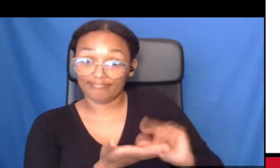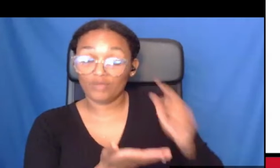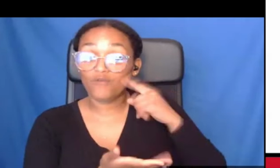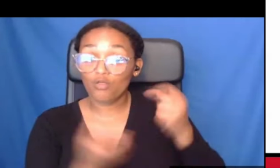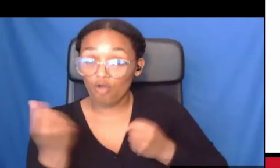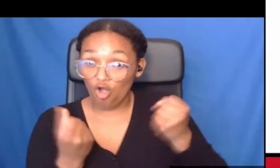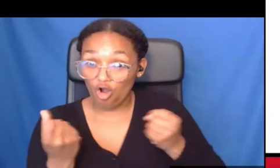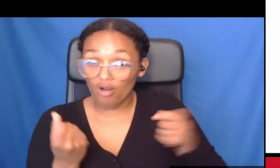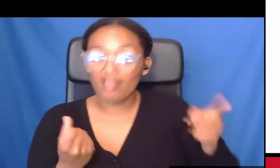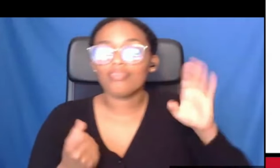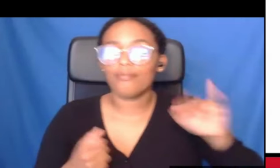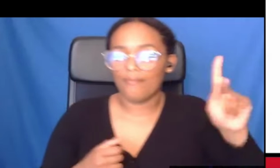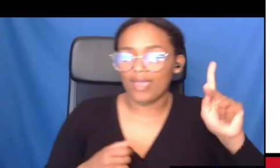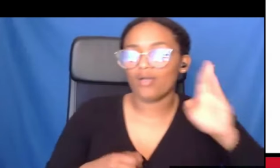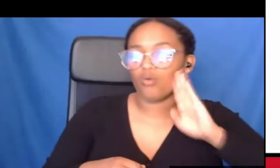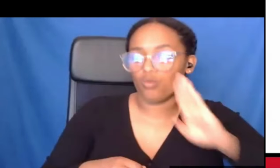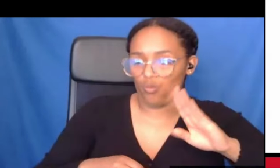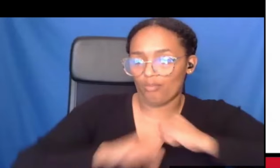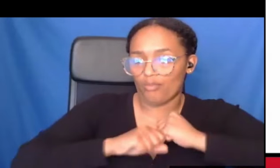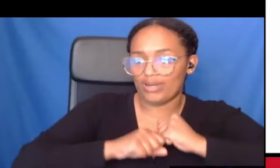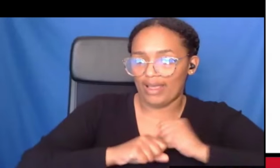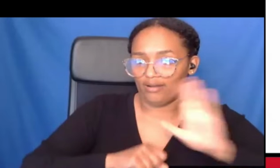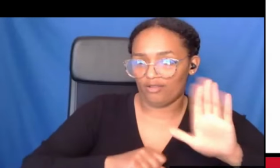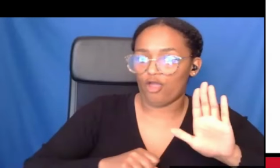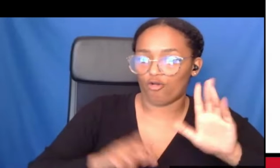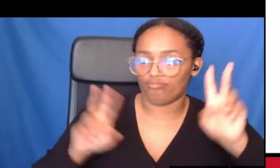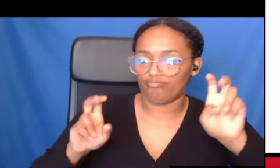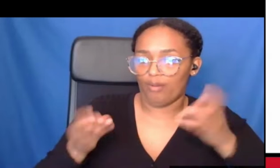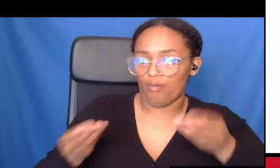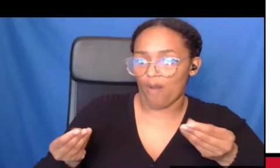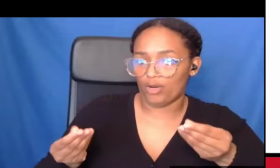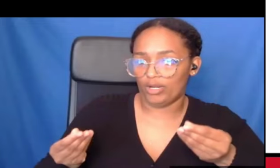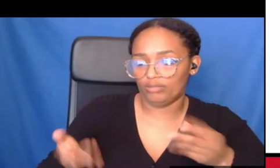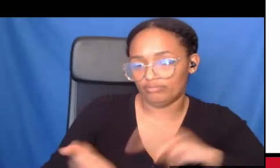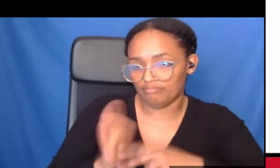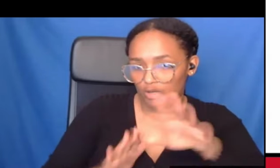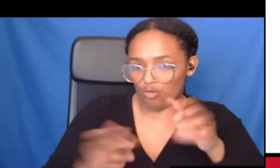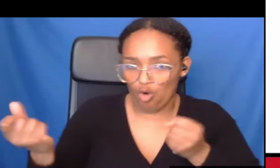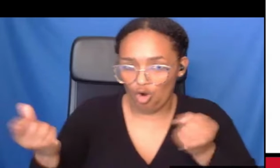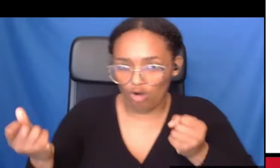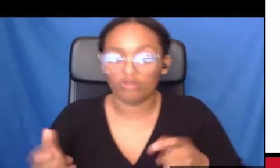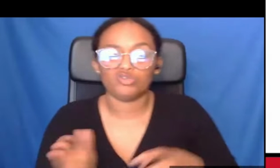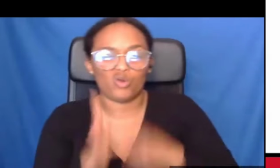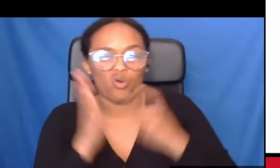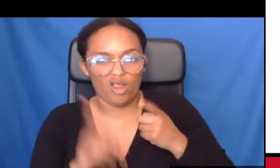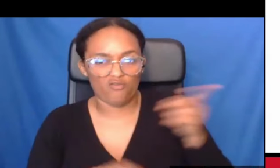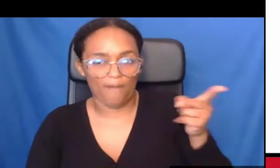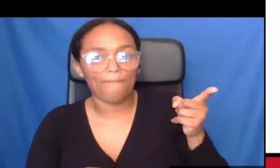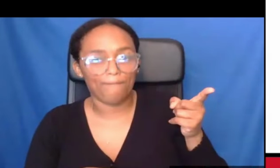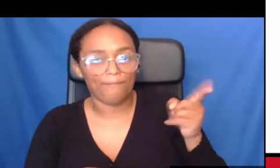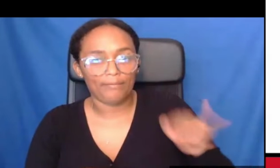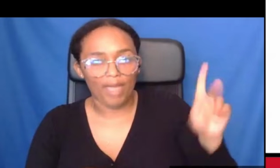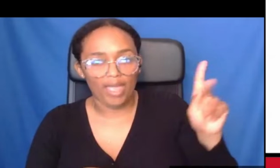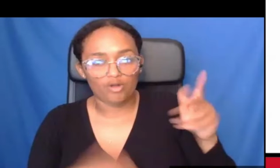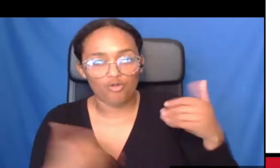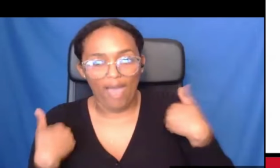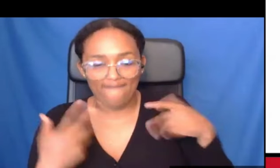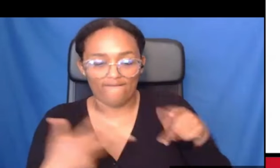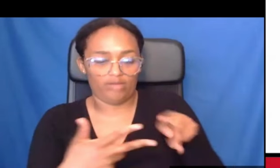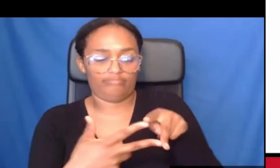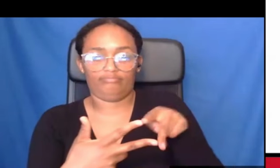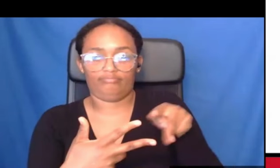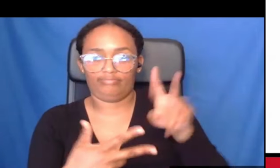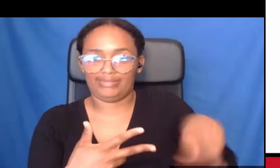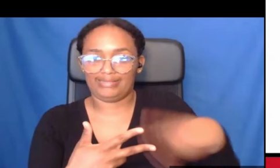interests. So you're going to have that collision and comprehensive, and it's going to be required by the bank. If you have a van, like